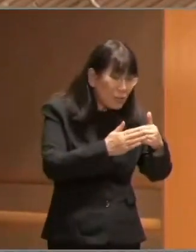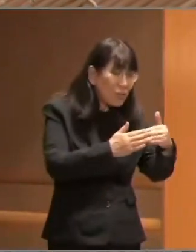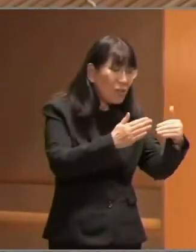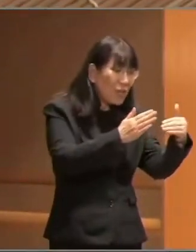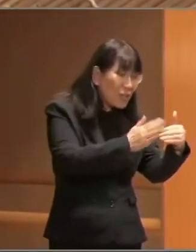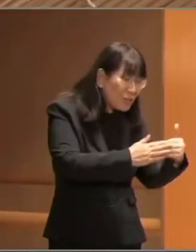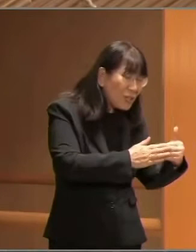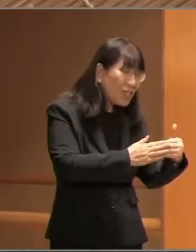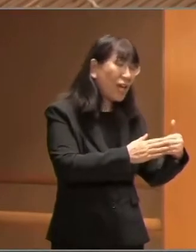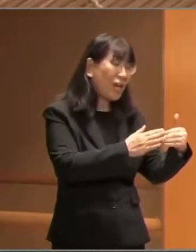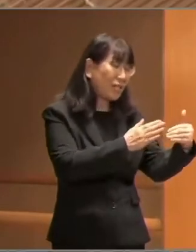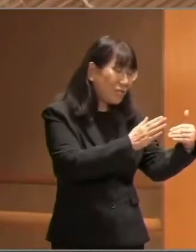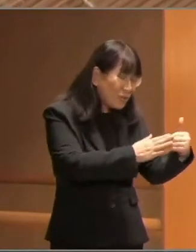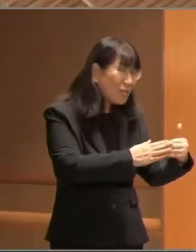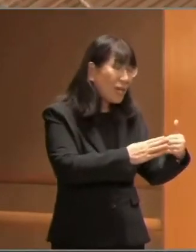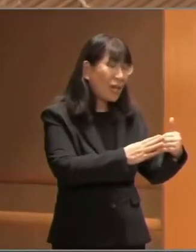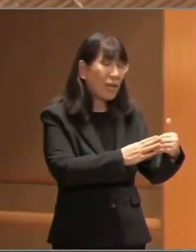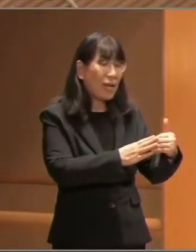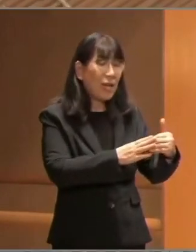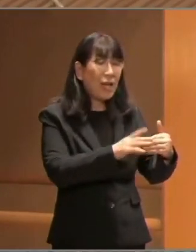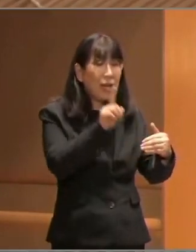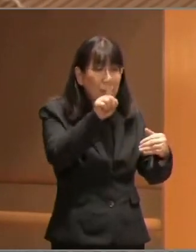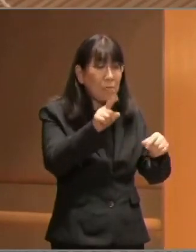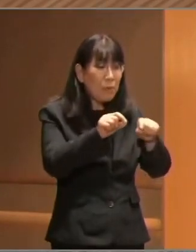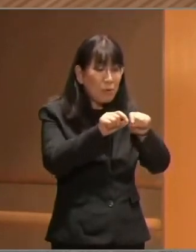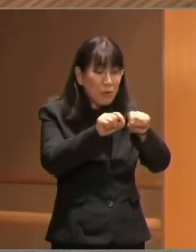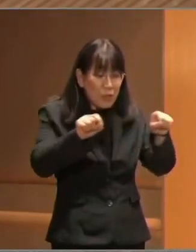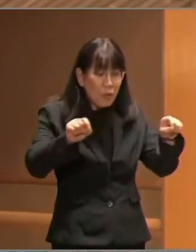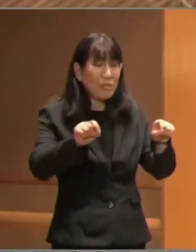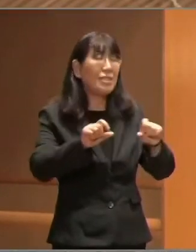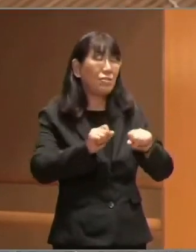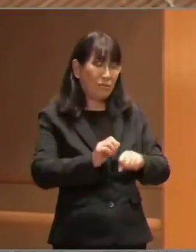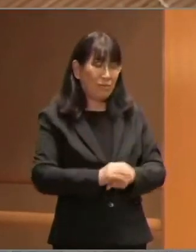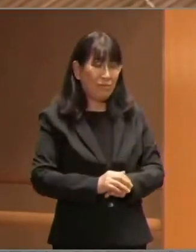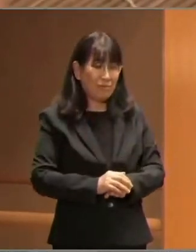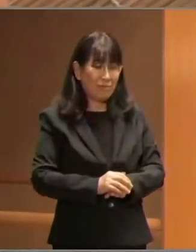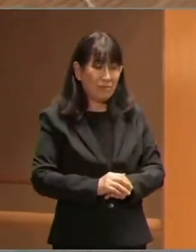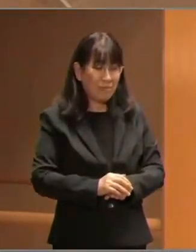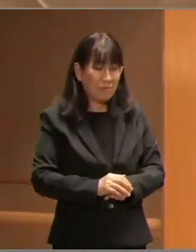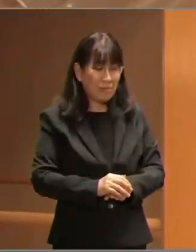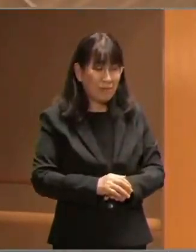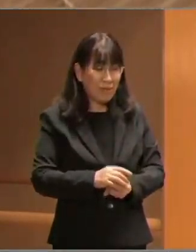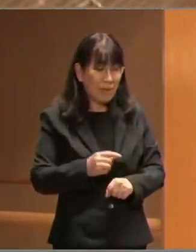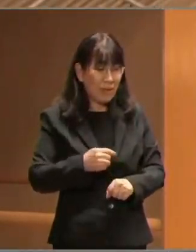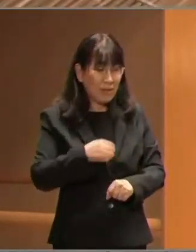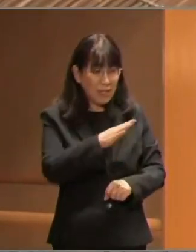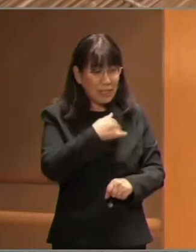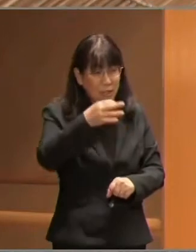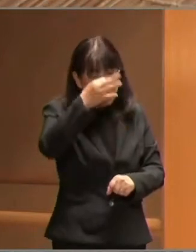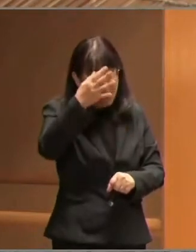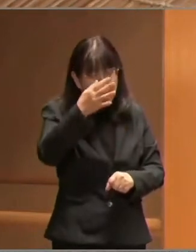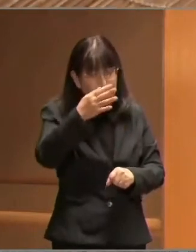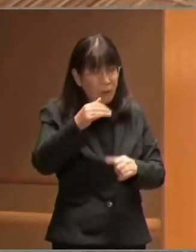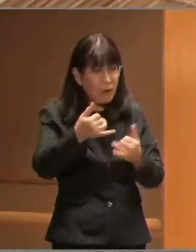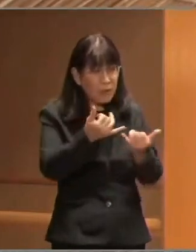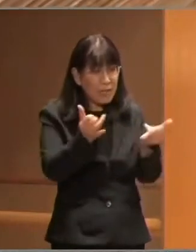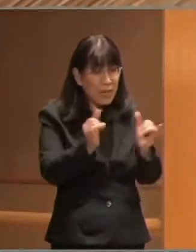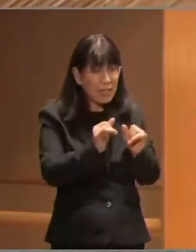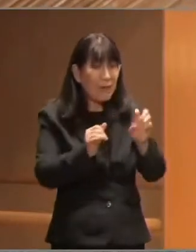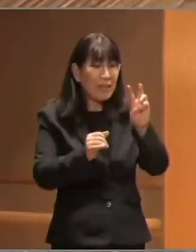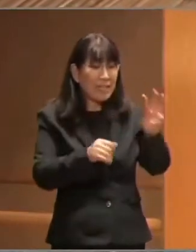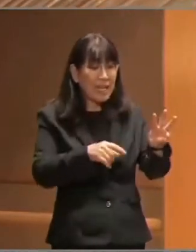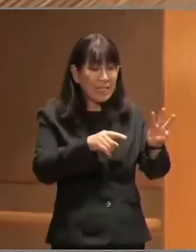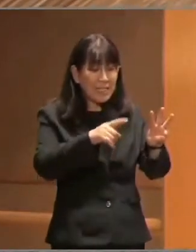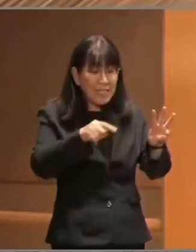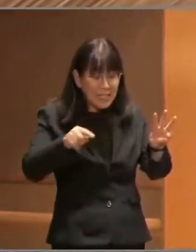make sure that there wouldn't be any lines coming out on the bamboo. So before the line comes, we make sure to join it.